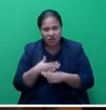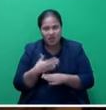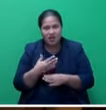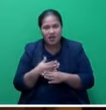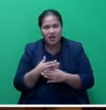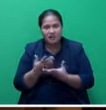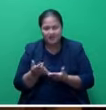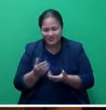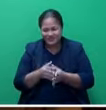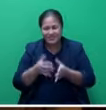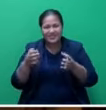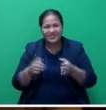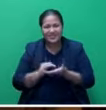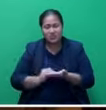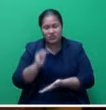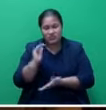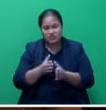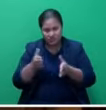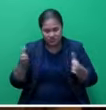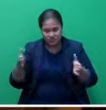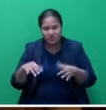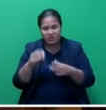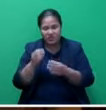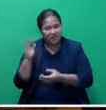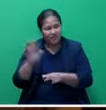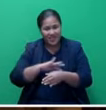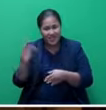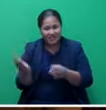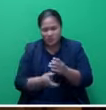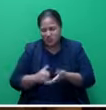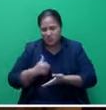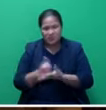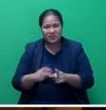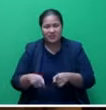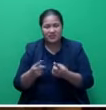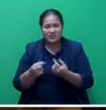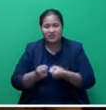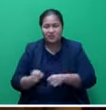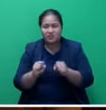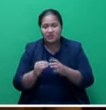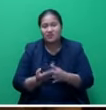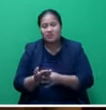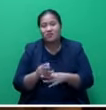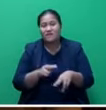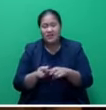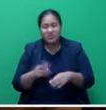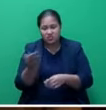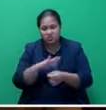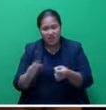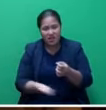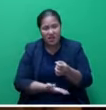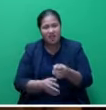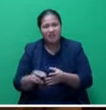yield, and we have supported several strategies through the Fiji Sugar Corporation and